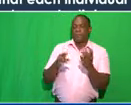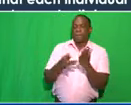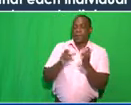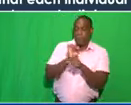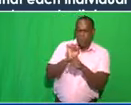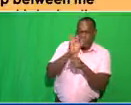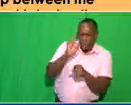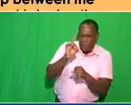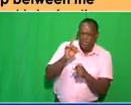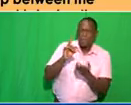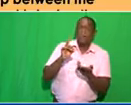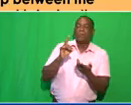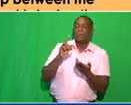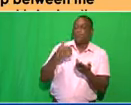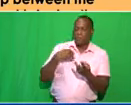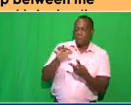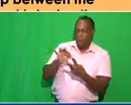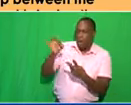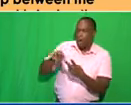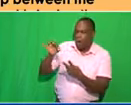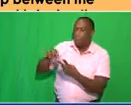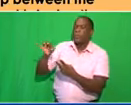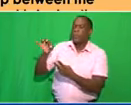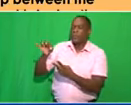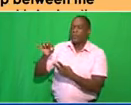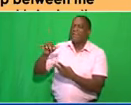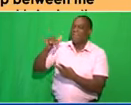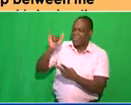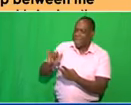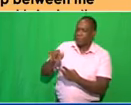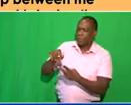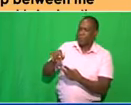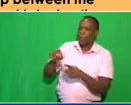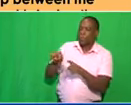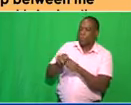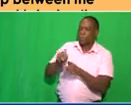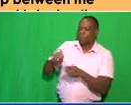in terms of your development. And the final